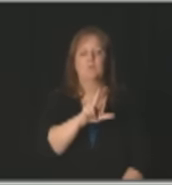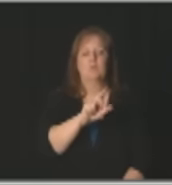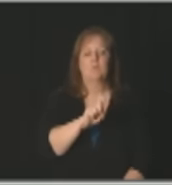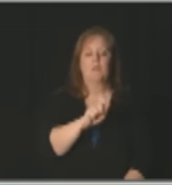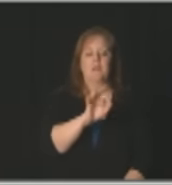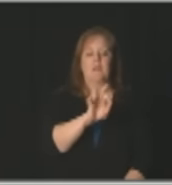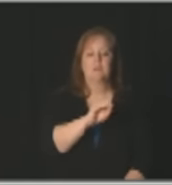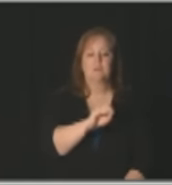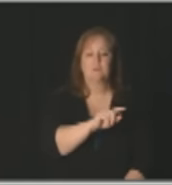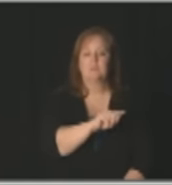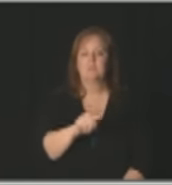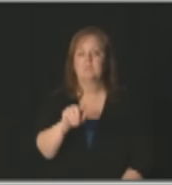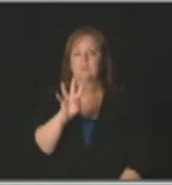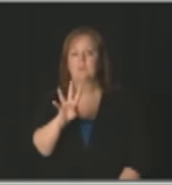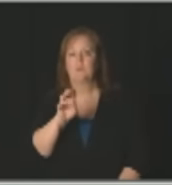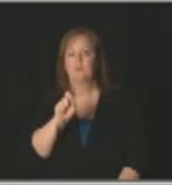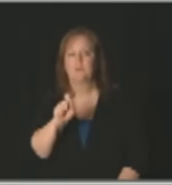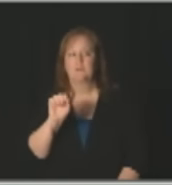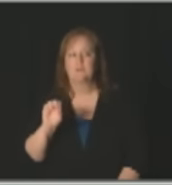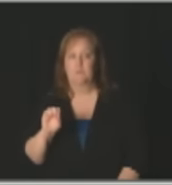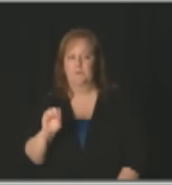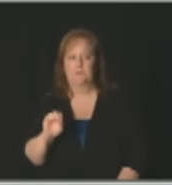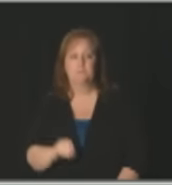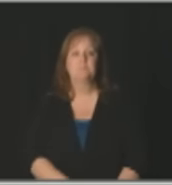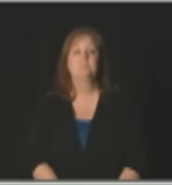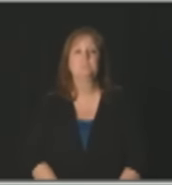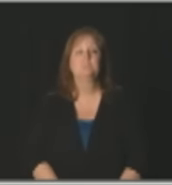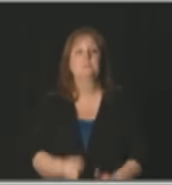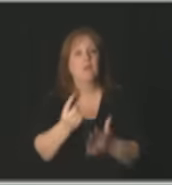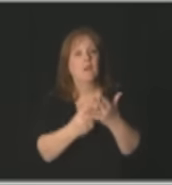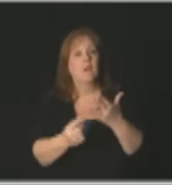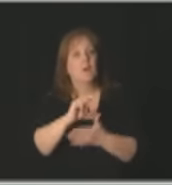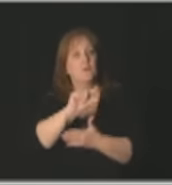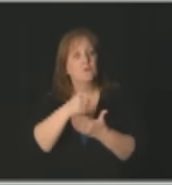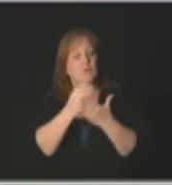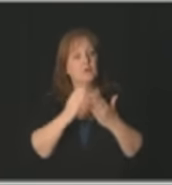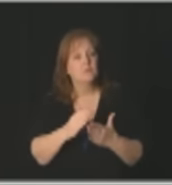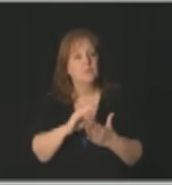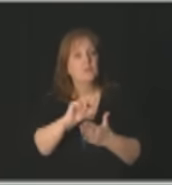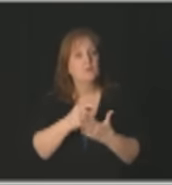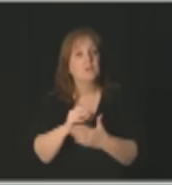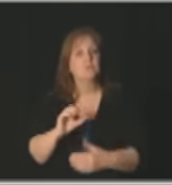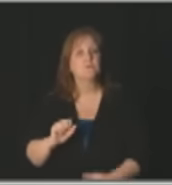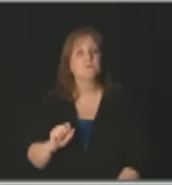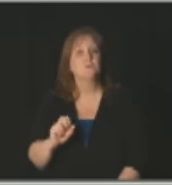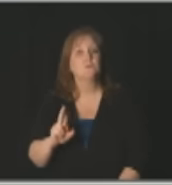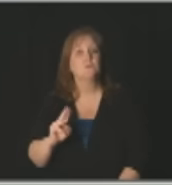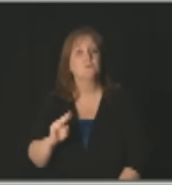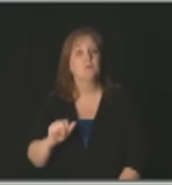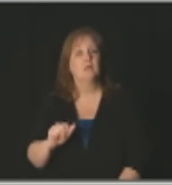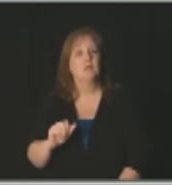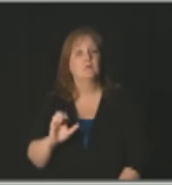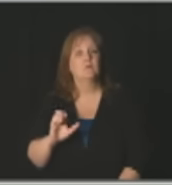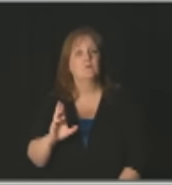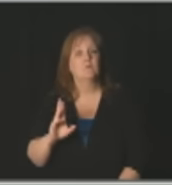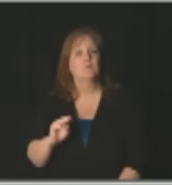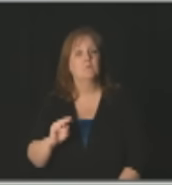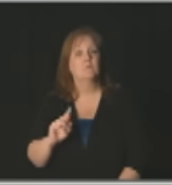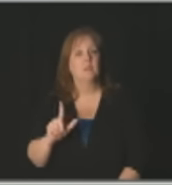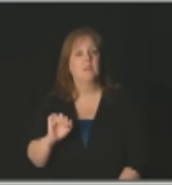3.90 and 4.0. Will the undergraduates graduating summa cum laude please stand?